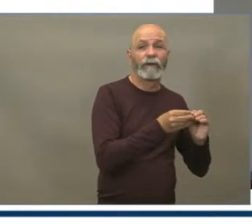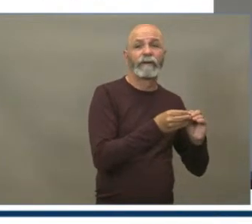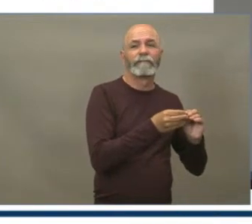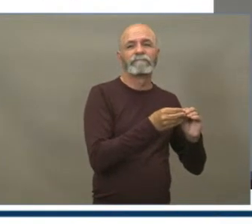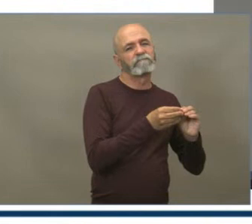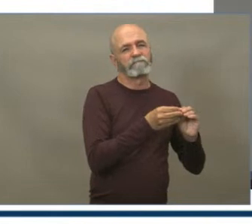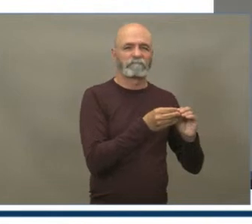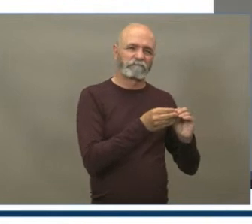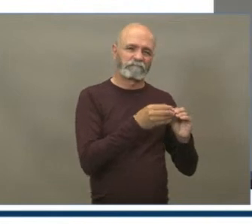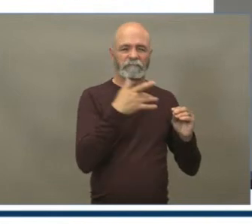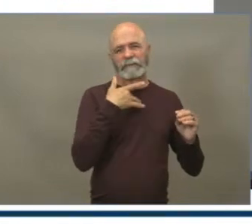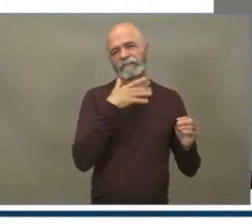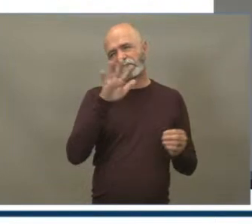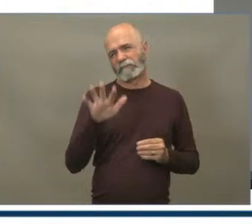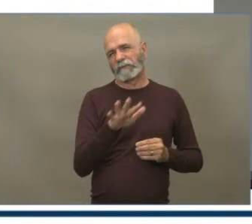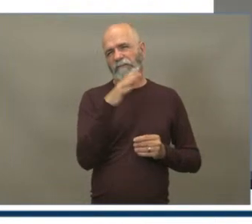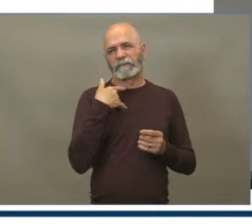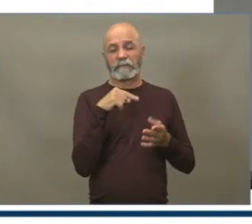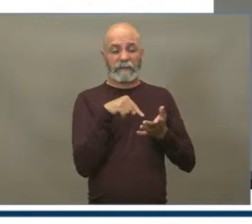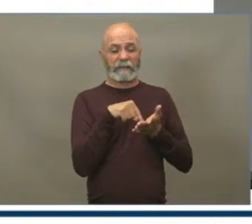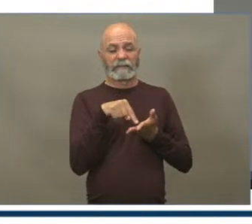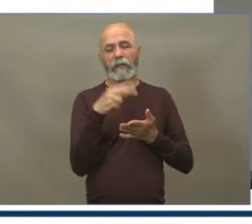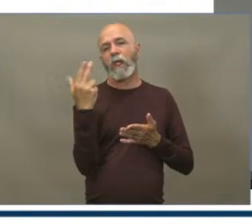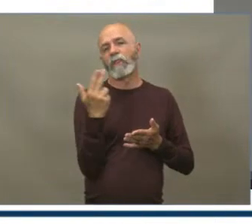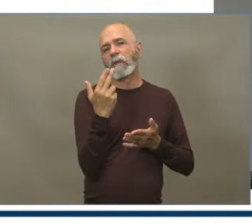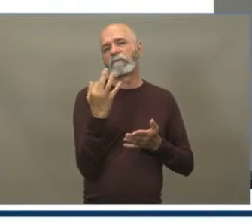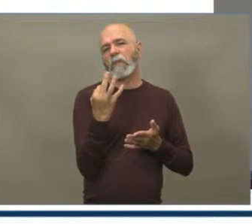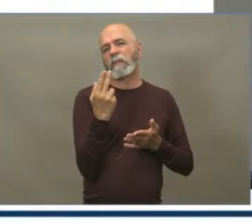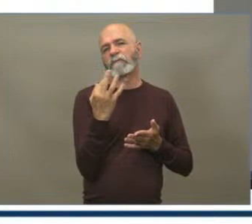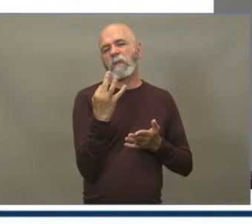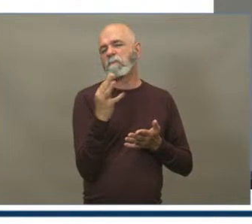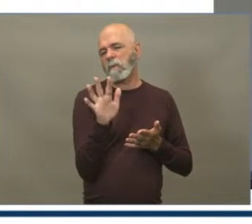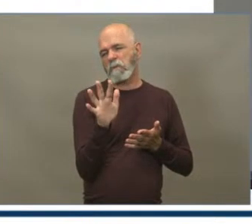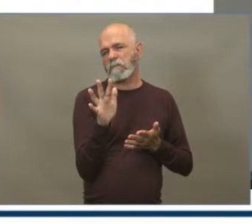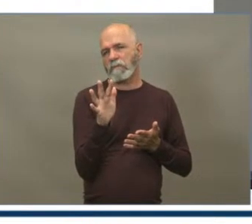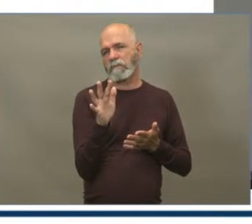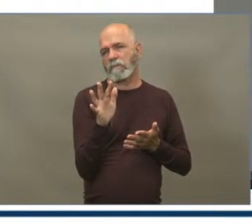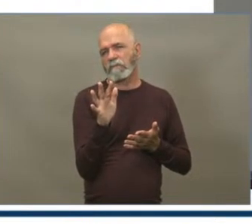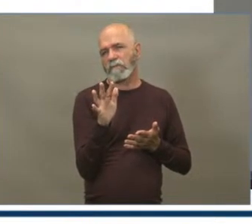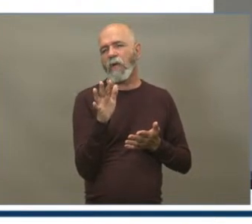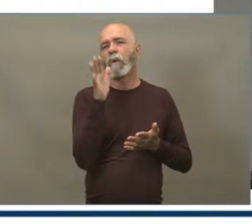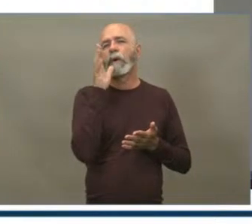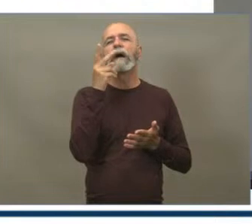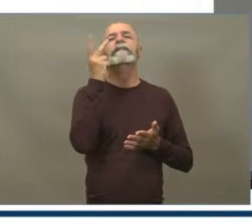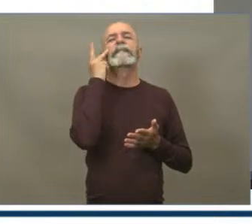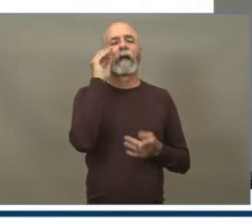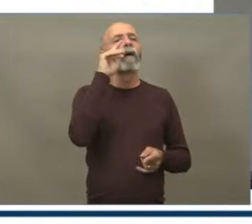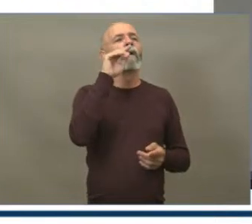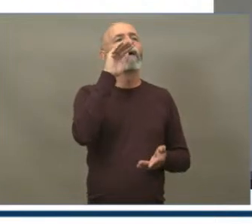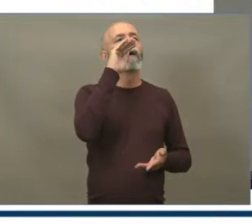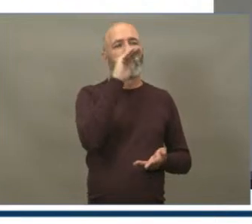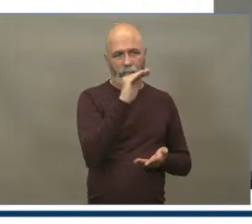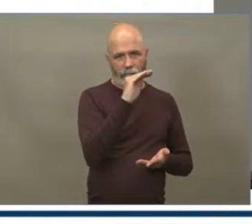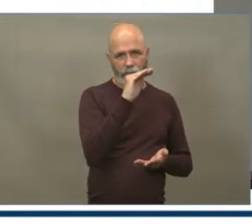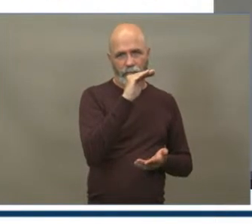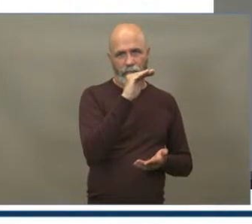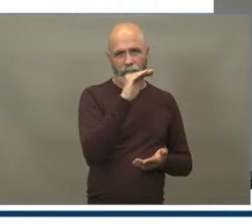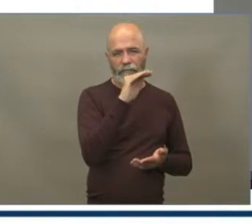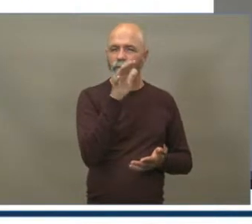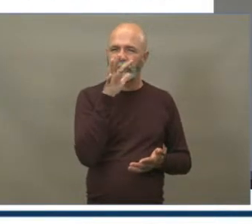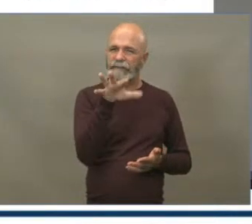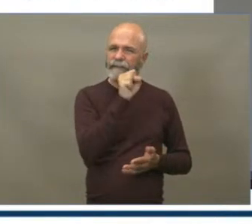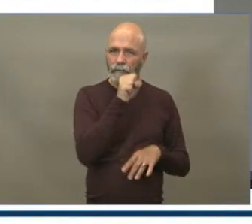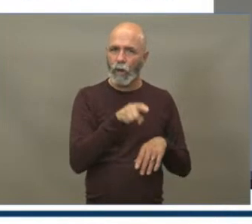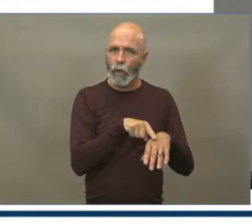of the week we'll start to get that number, and then I expect we will start to see that slowly trend down over